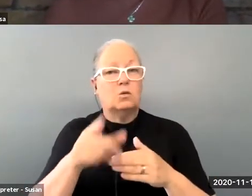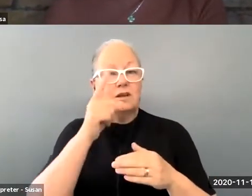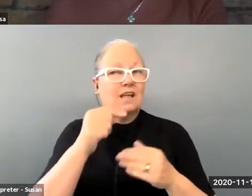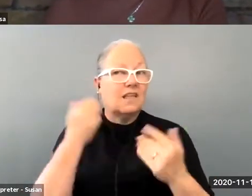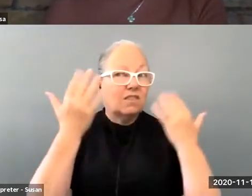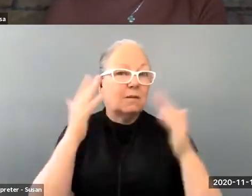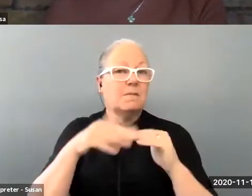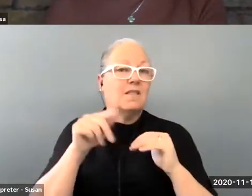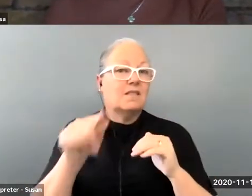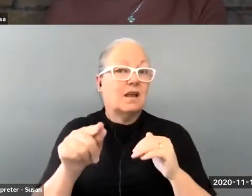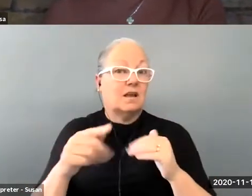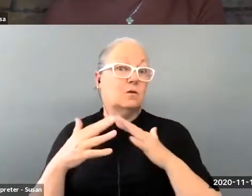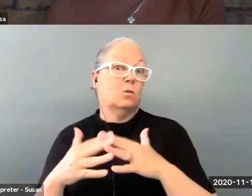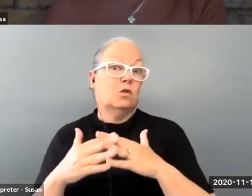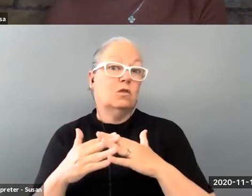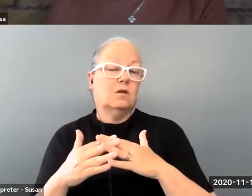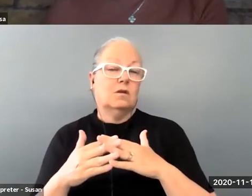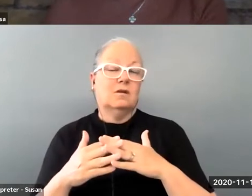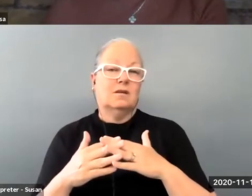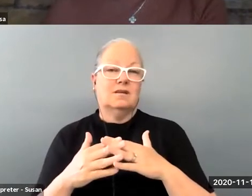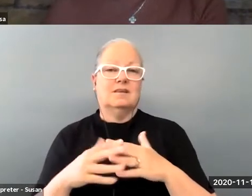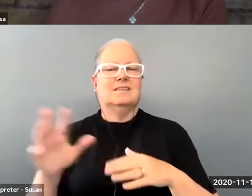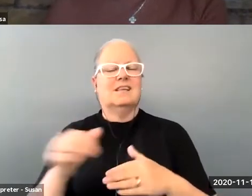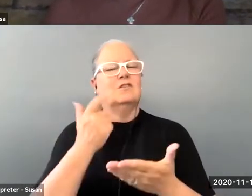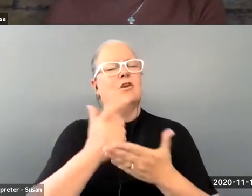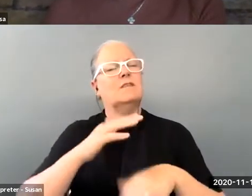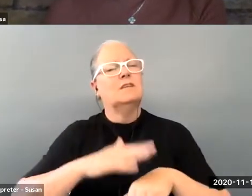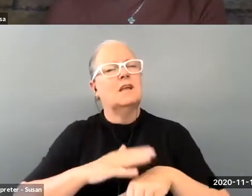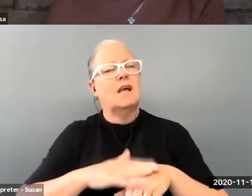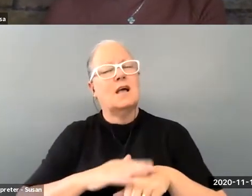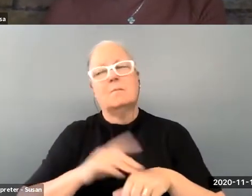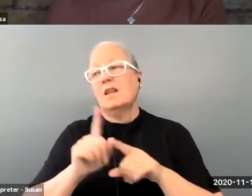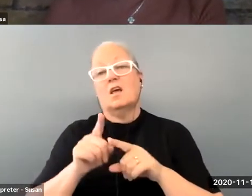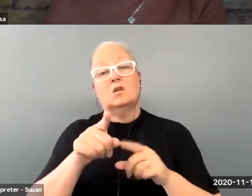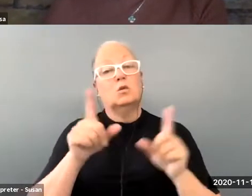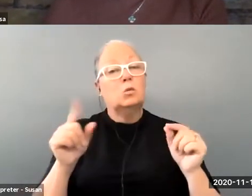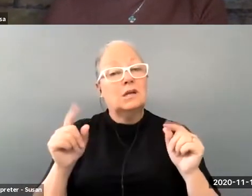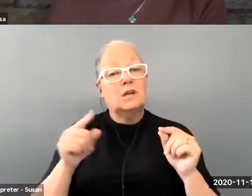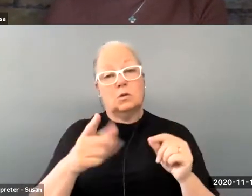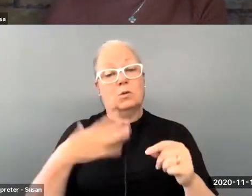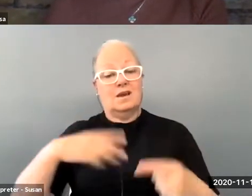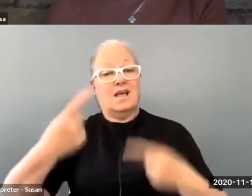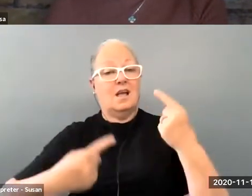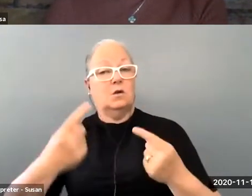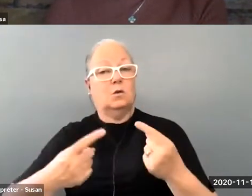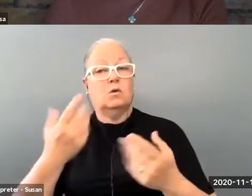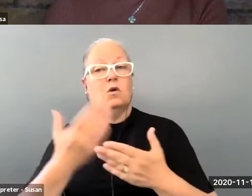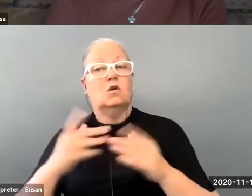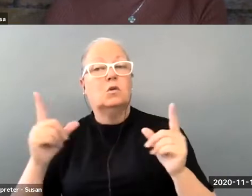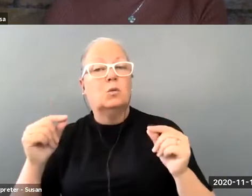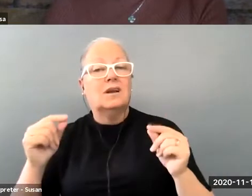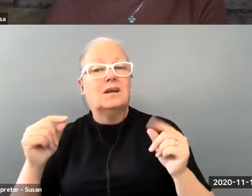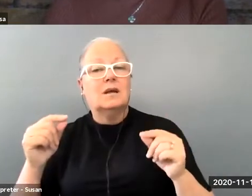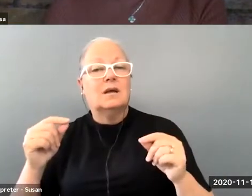worthwhile. It takes a lot of time. I mean, if you think about Twitter, getting into an argument on Twitter can be just